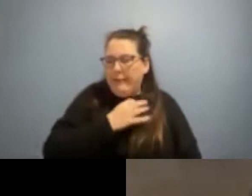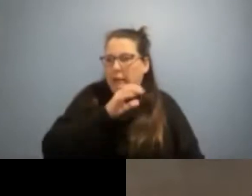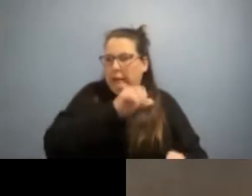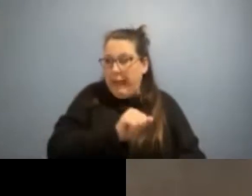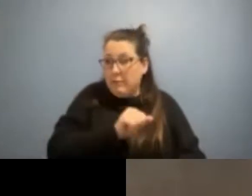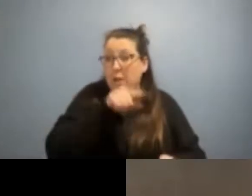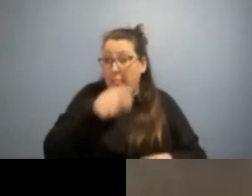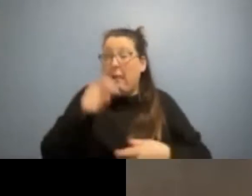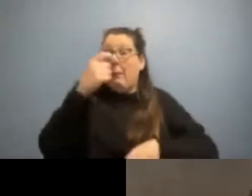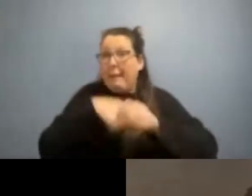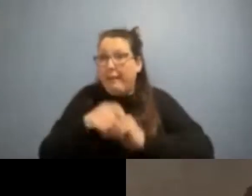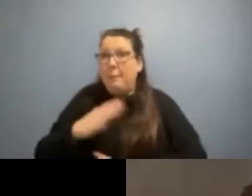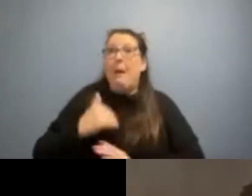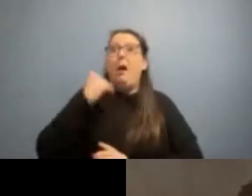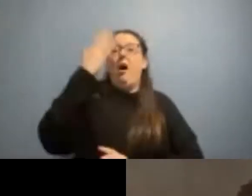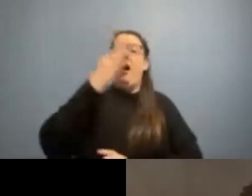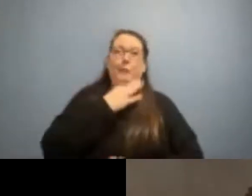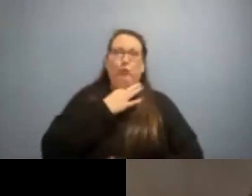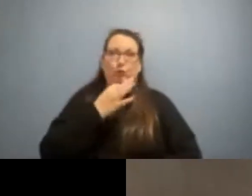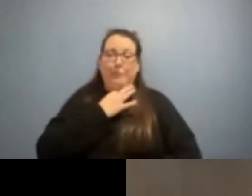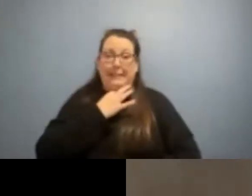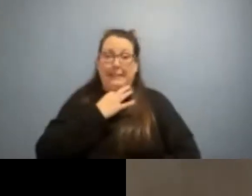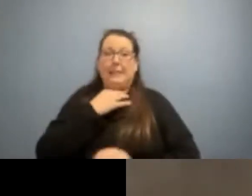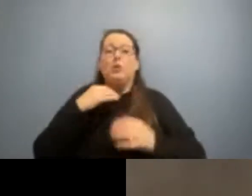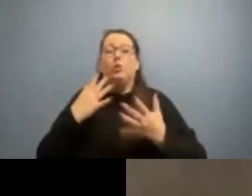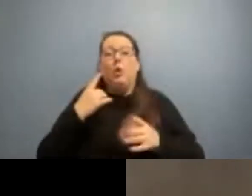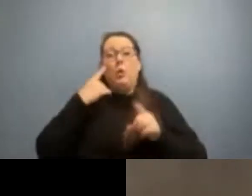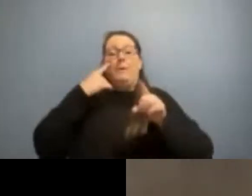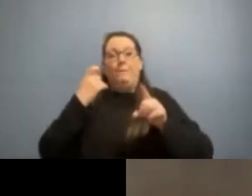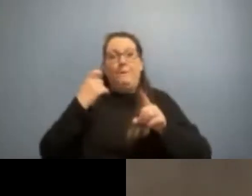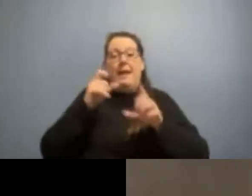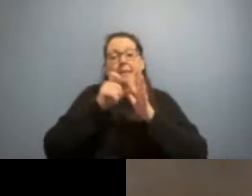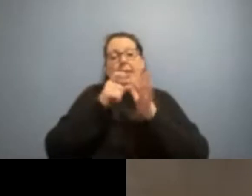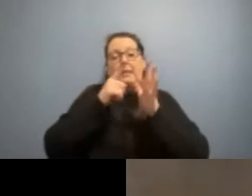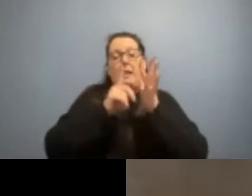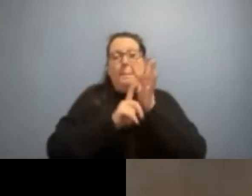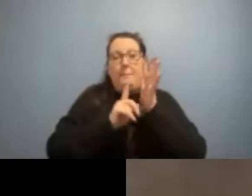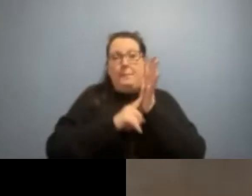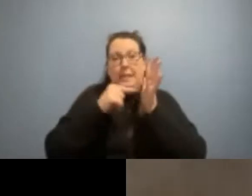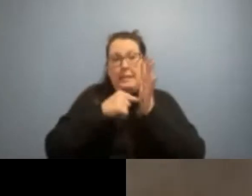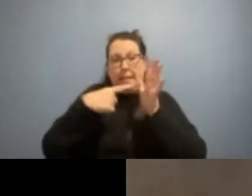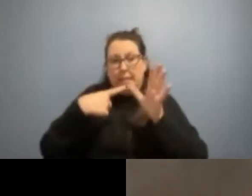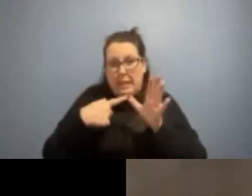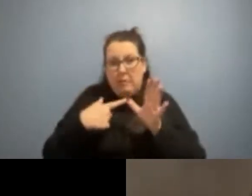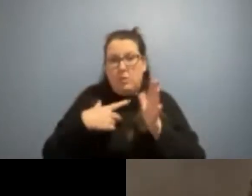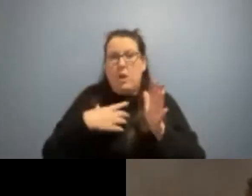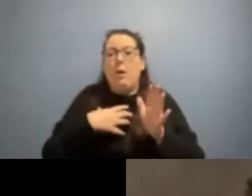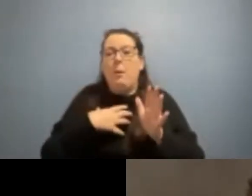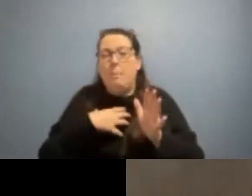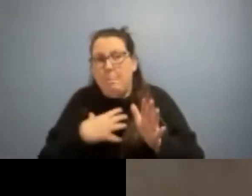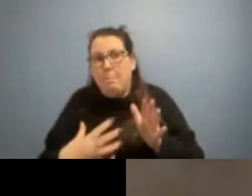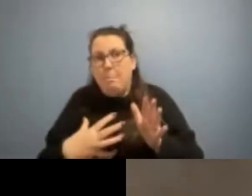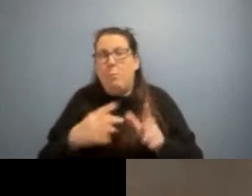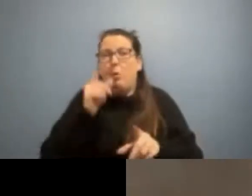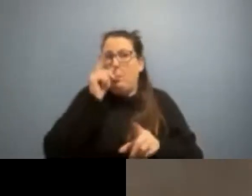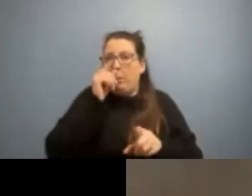So the Delta strain has turned out to be a more infectious strain than, unfortunately, the previous strains. And this